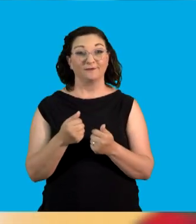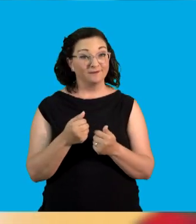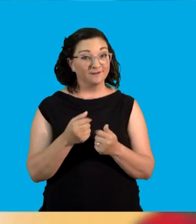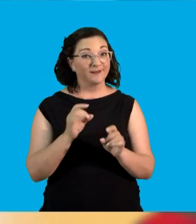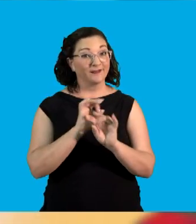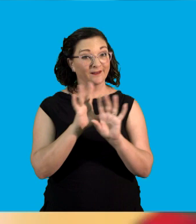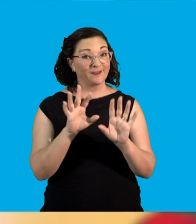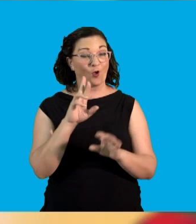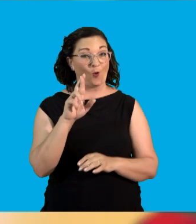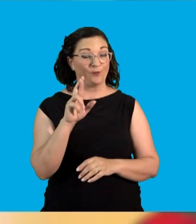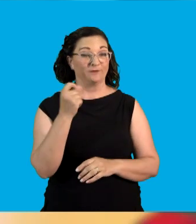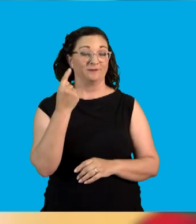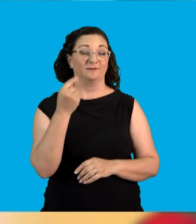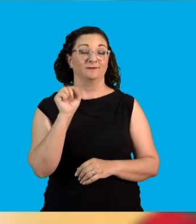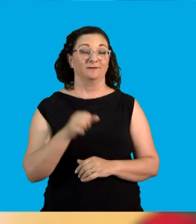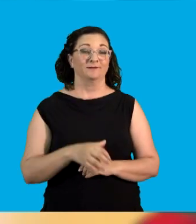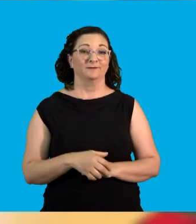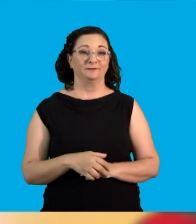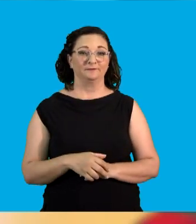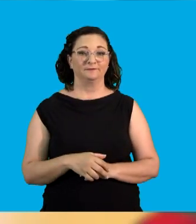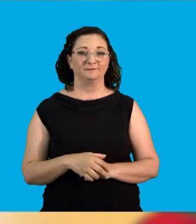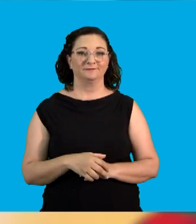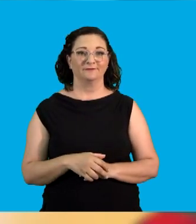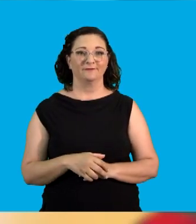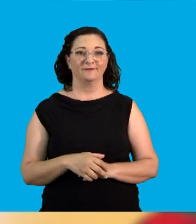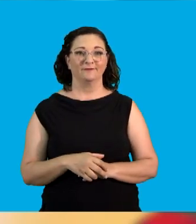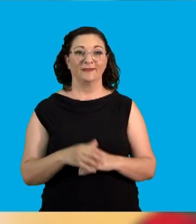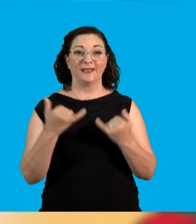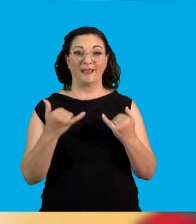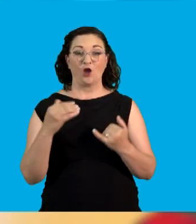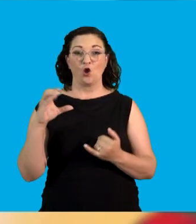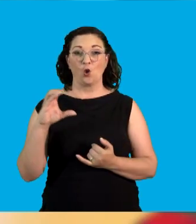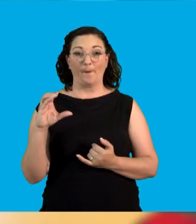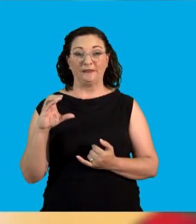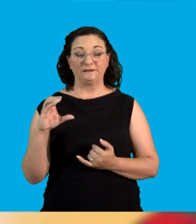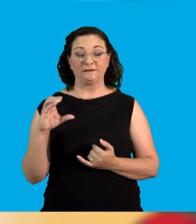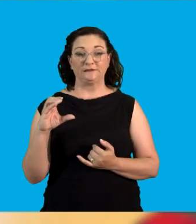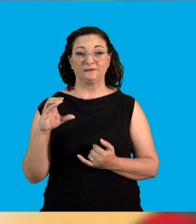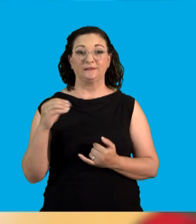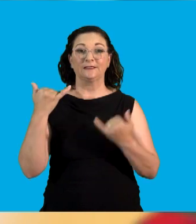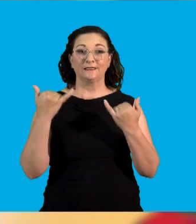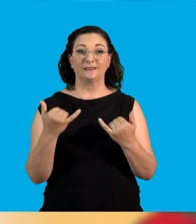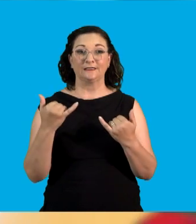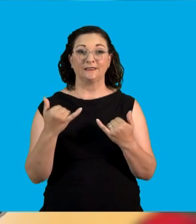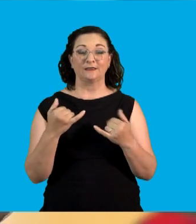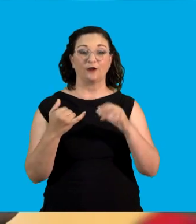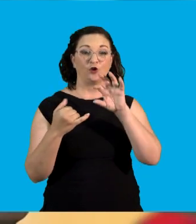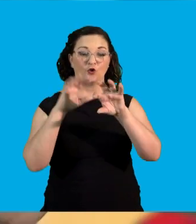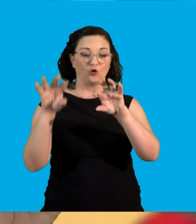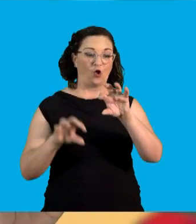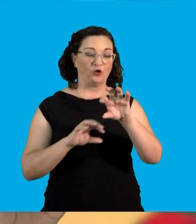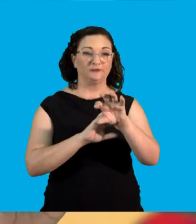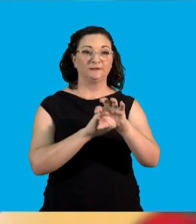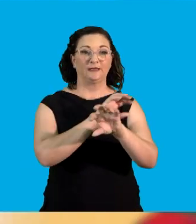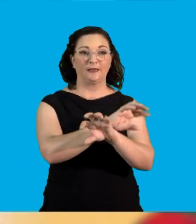dust. I hope we understand the difference, guys. All right. Now that we looked at the comets, we are going to look at concept